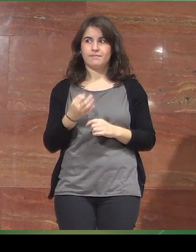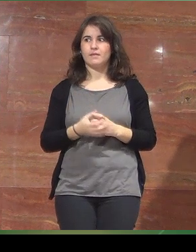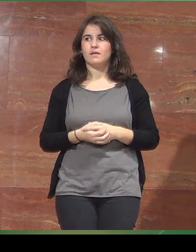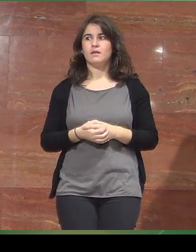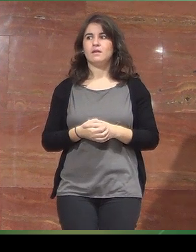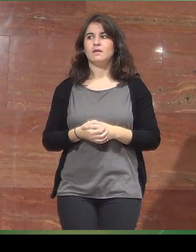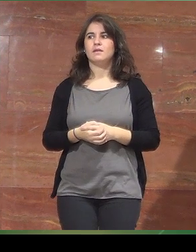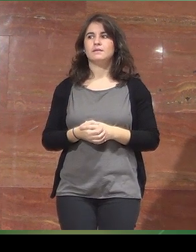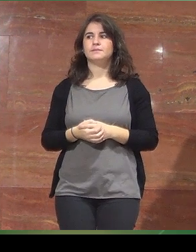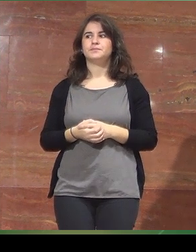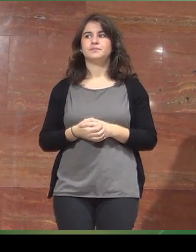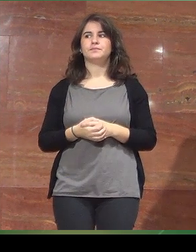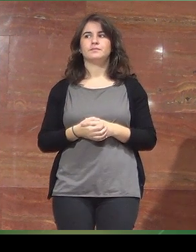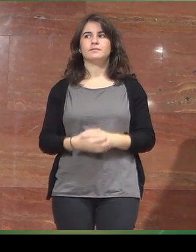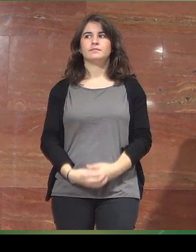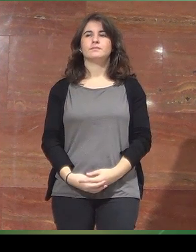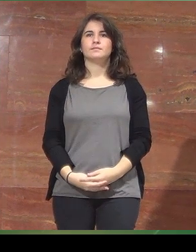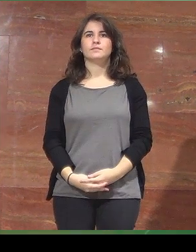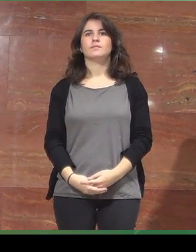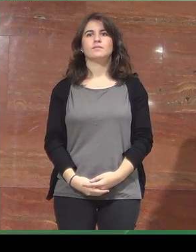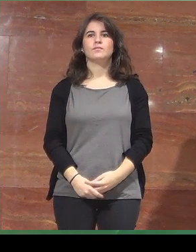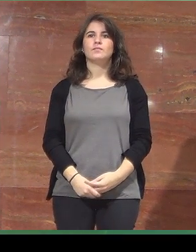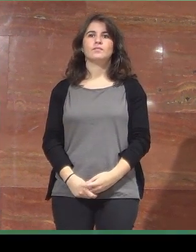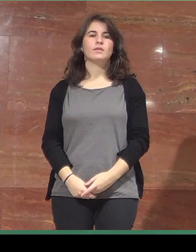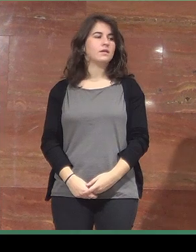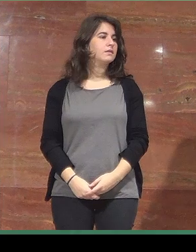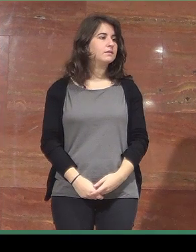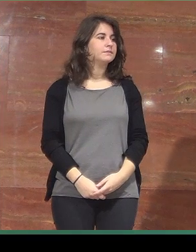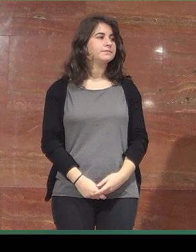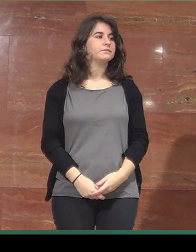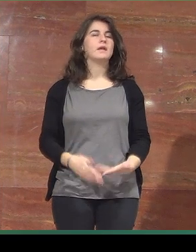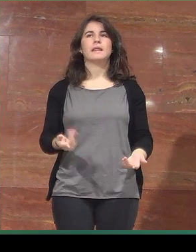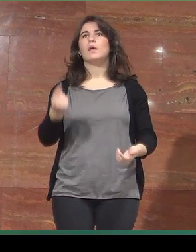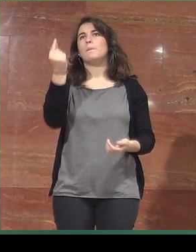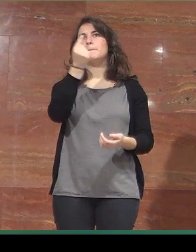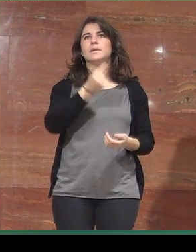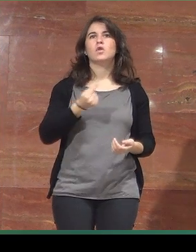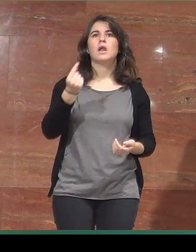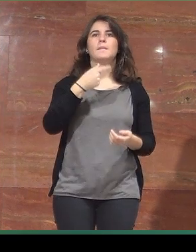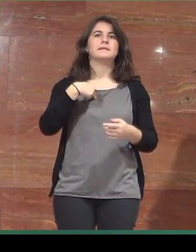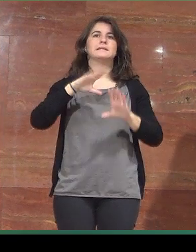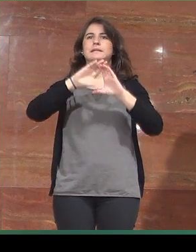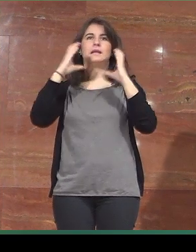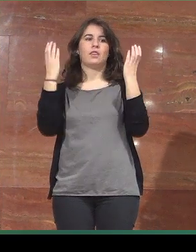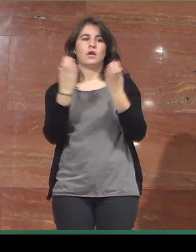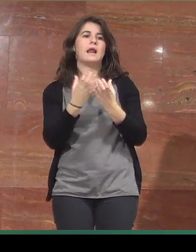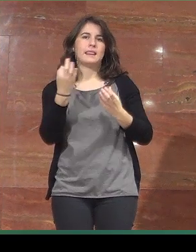use the international pictograms. You have to, so there are different international